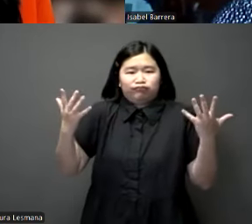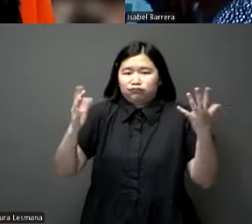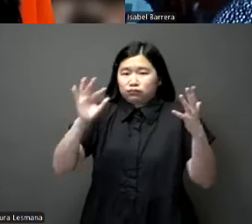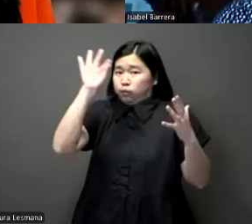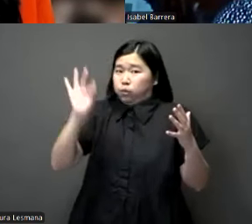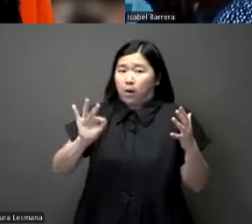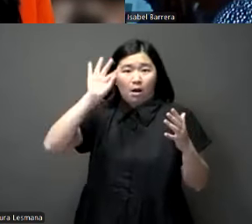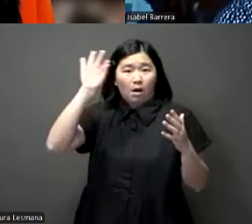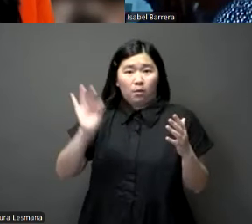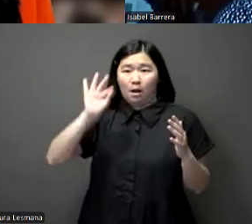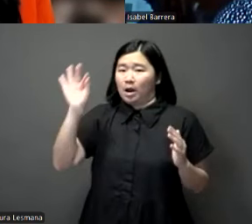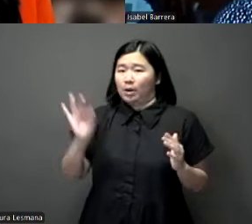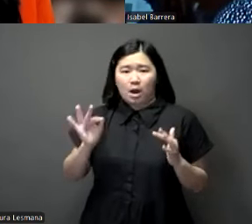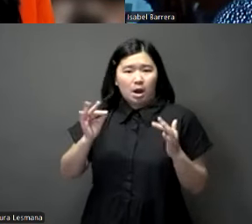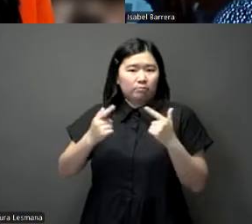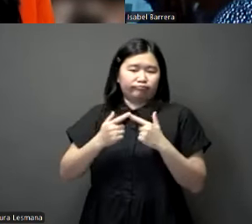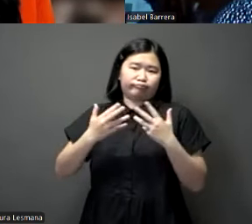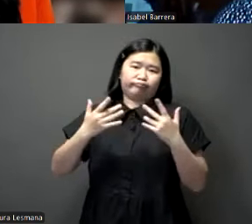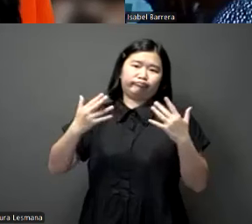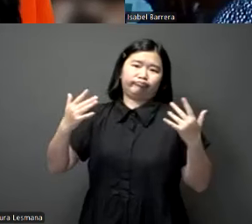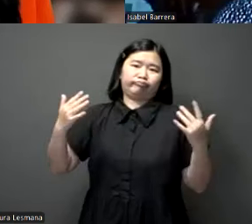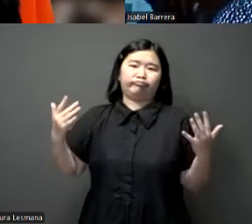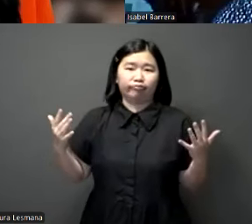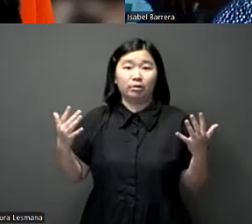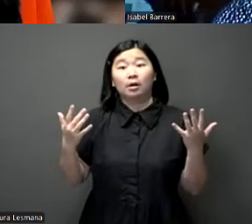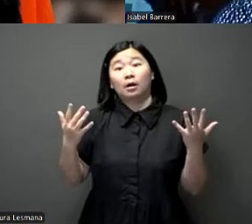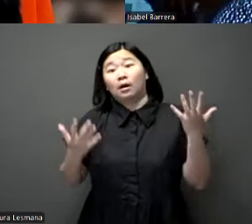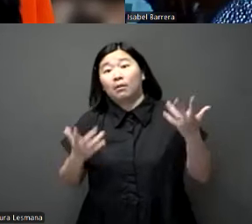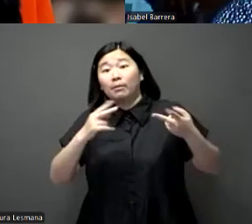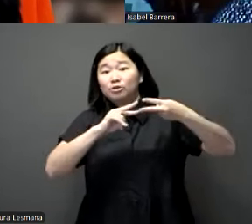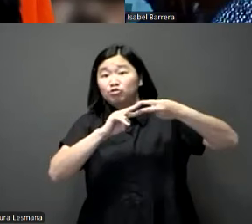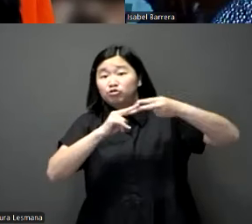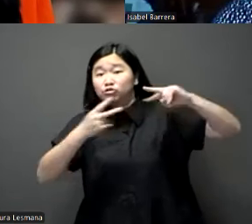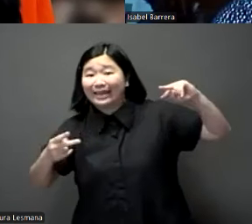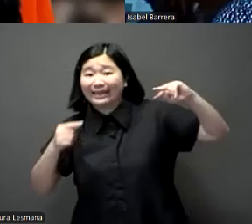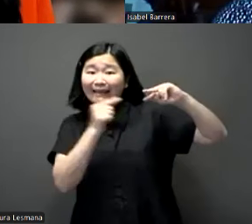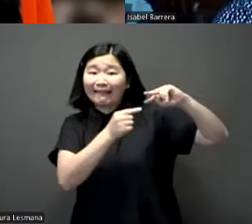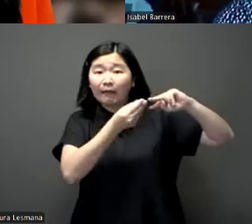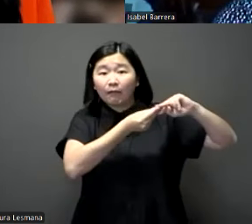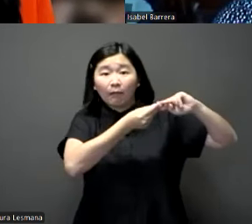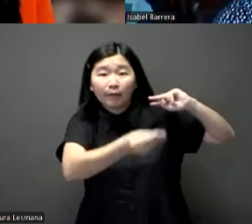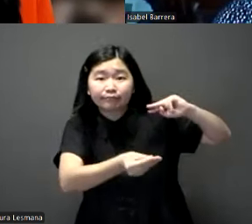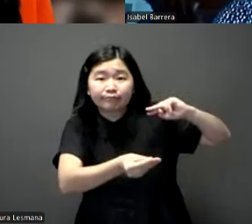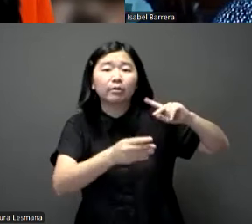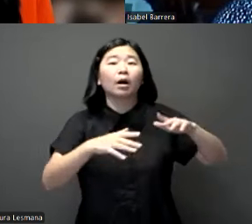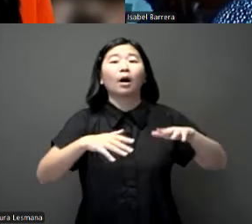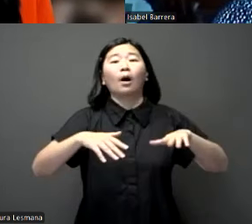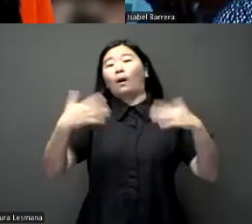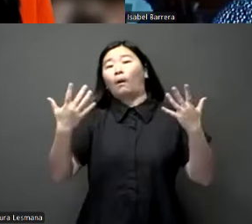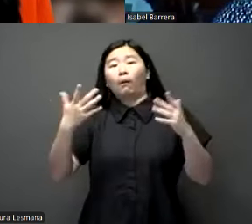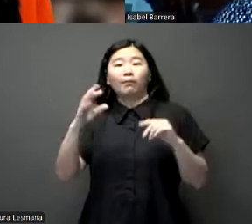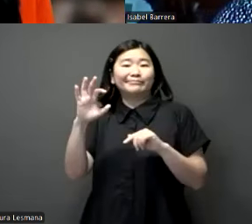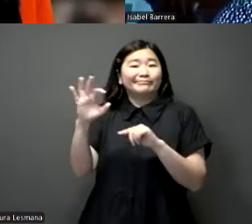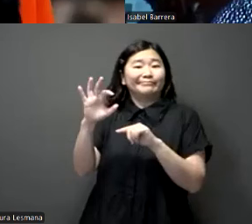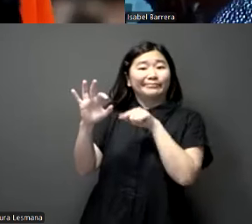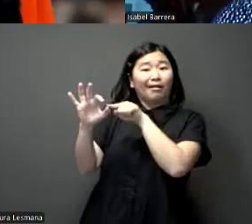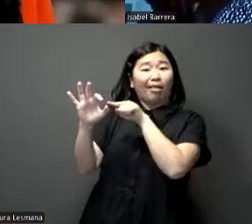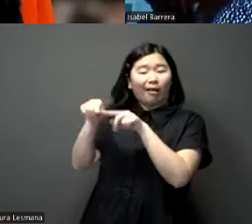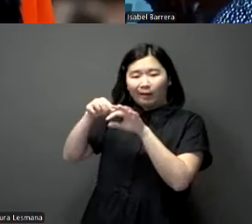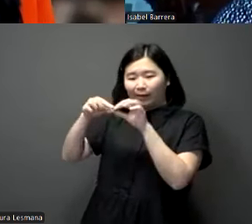the population that don't have access. And then we need to look at the access. Why at the causes? Why don't they